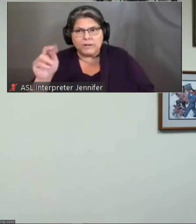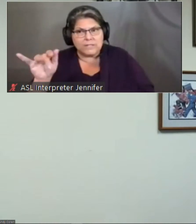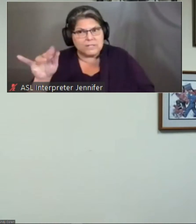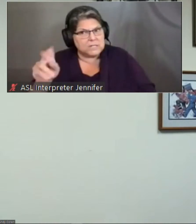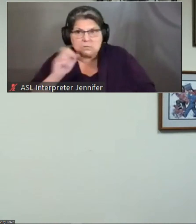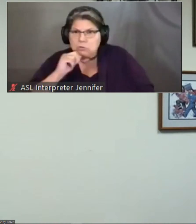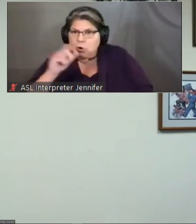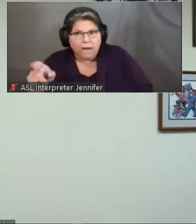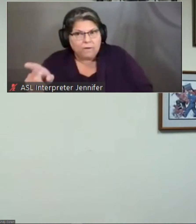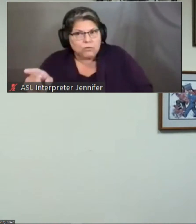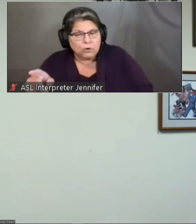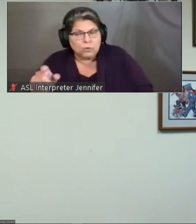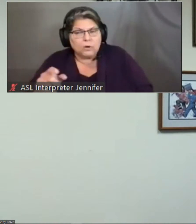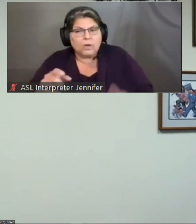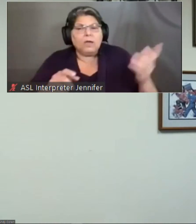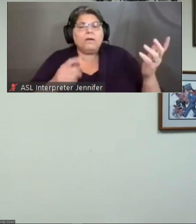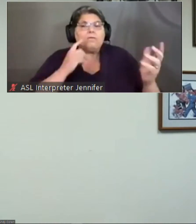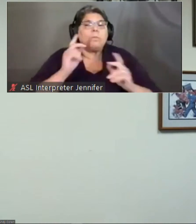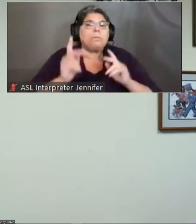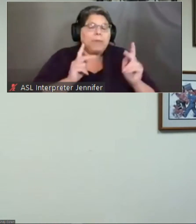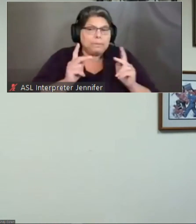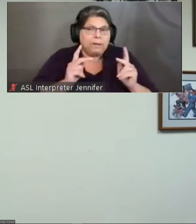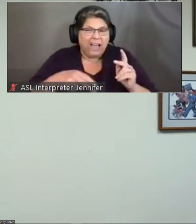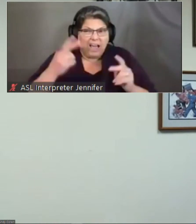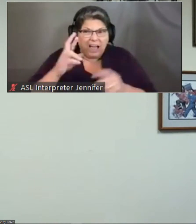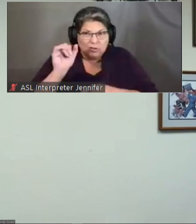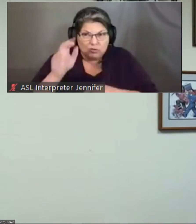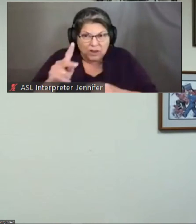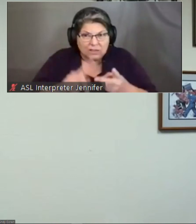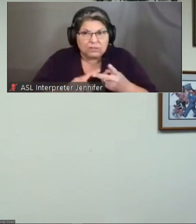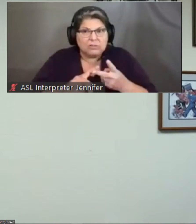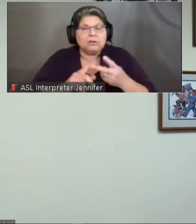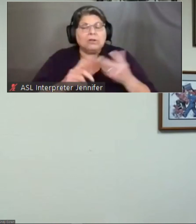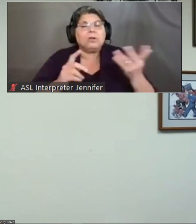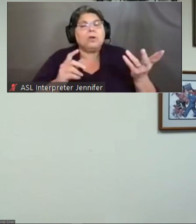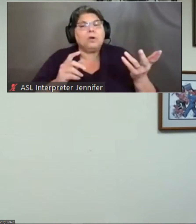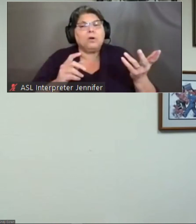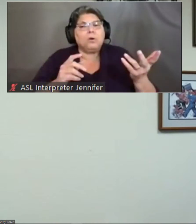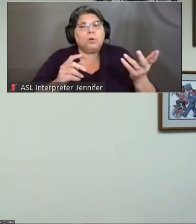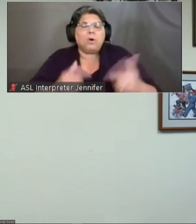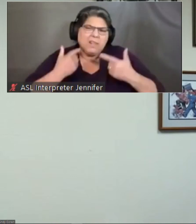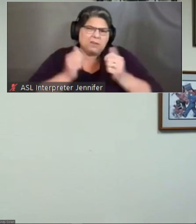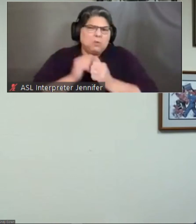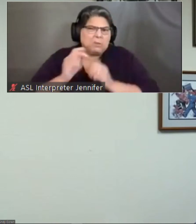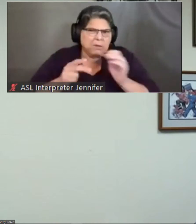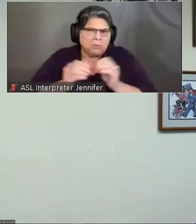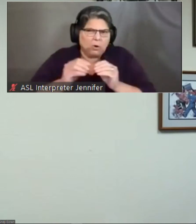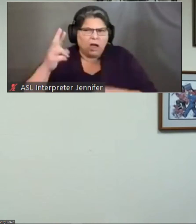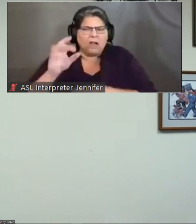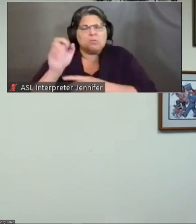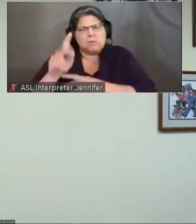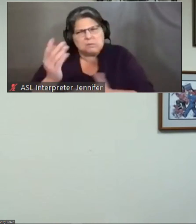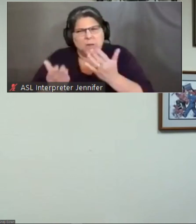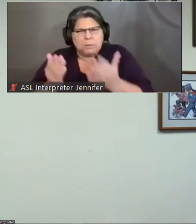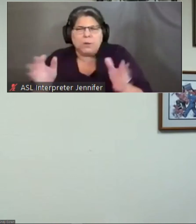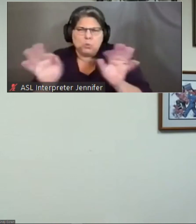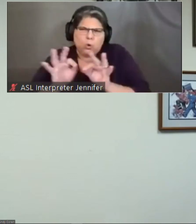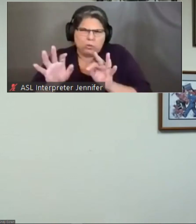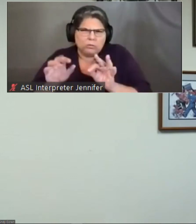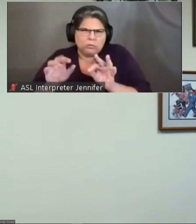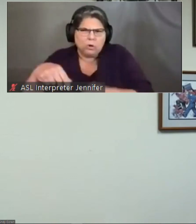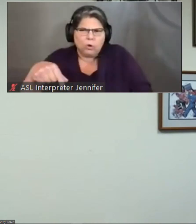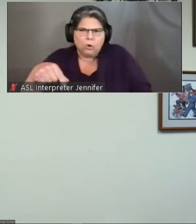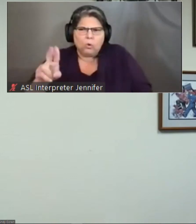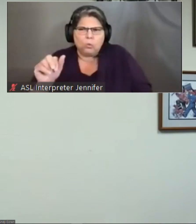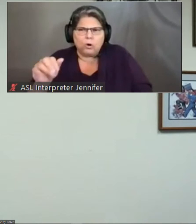people with higher risks, or if they live with people with higher risks, is advised. And this applies only